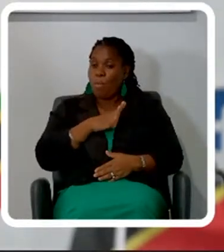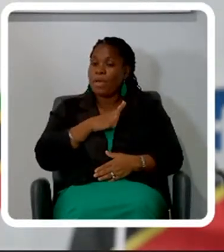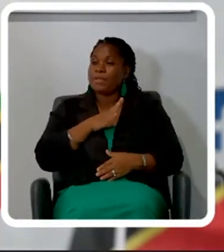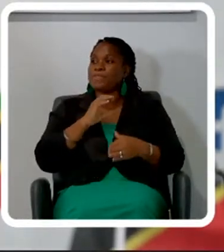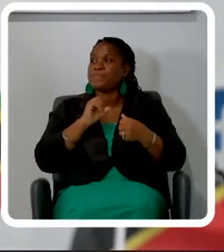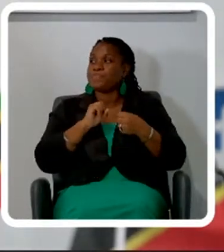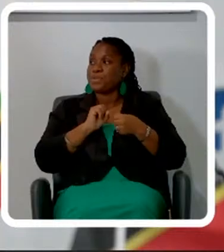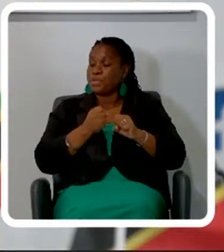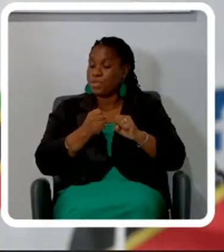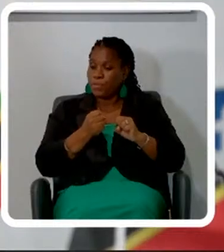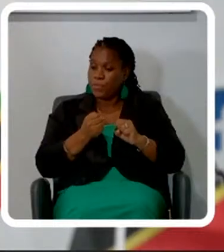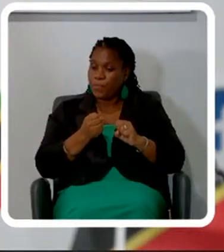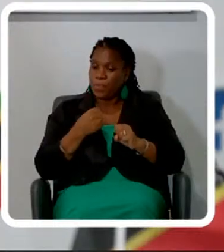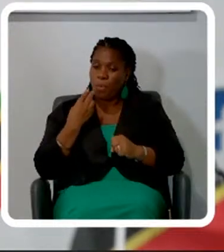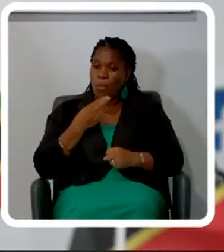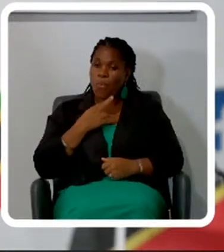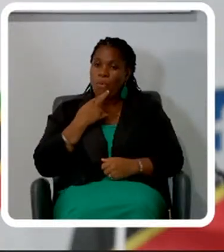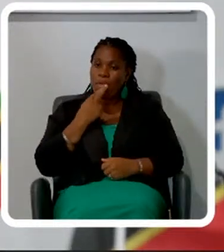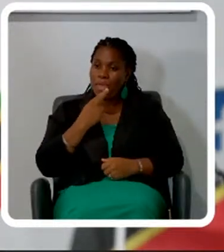have